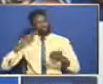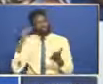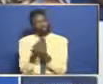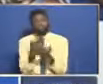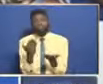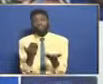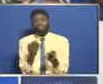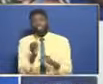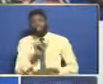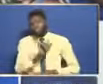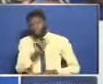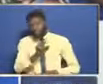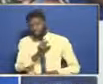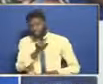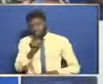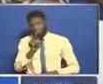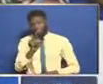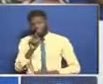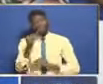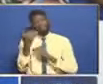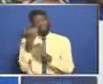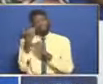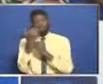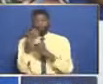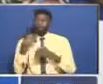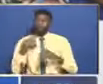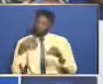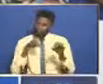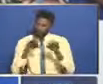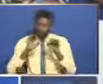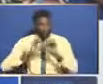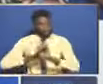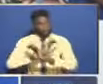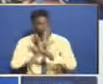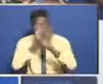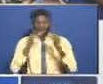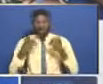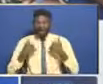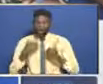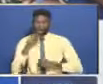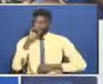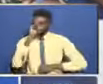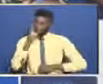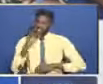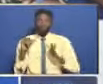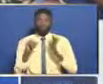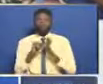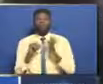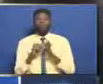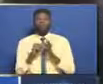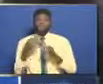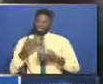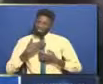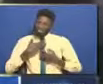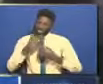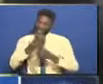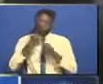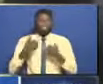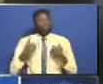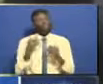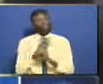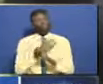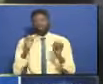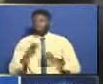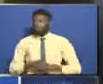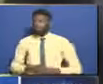So those who wanted to ask this question have made it very clear. There's a serious deficiency of trust. Sisi tumesema we are